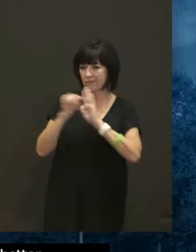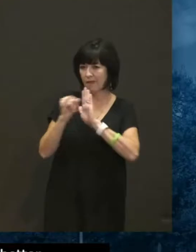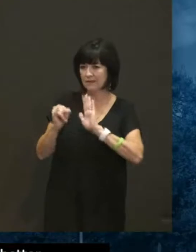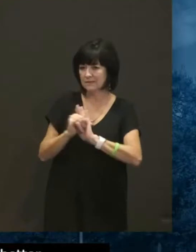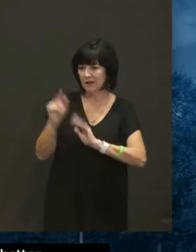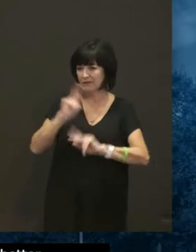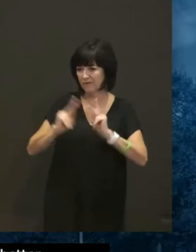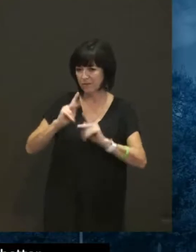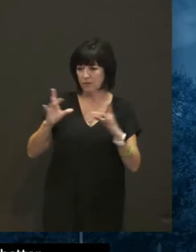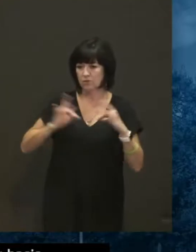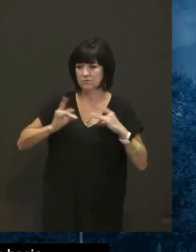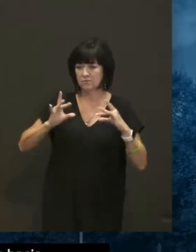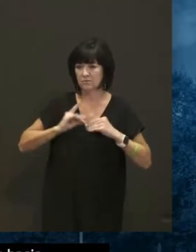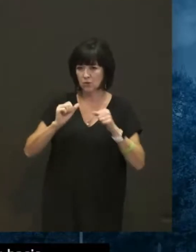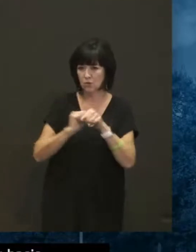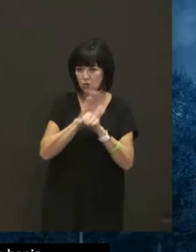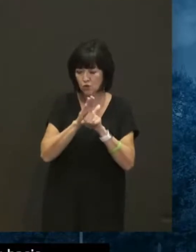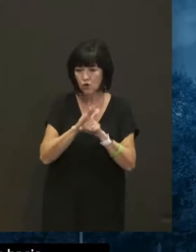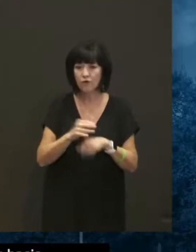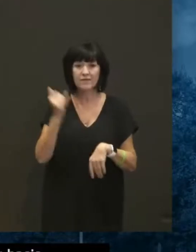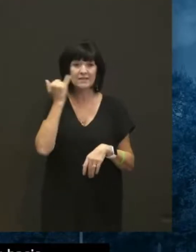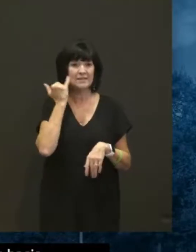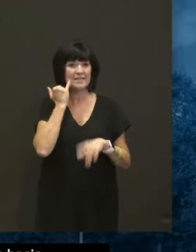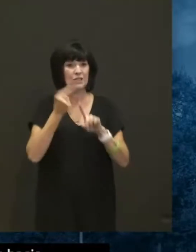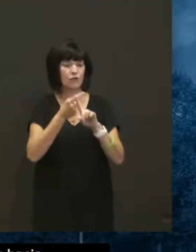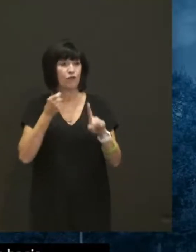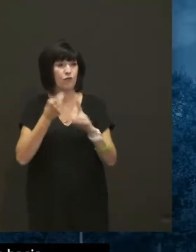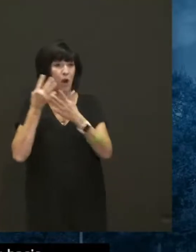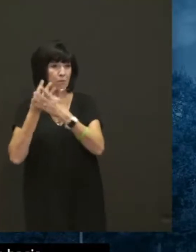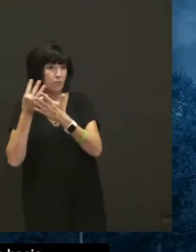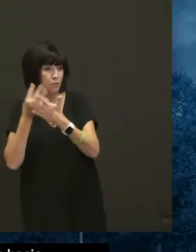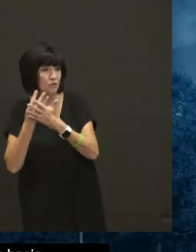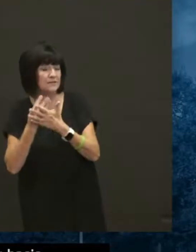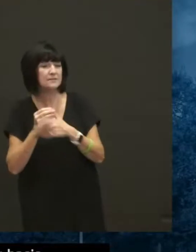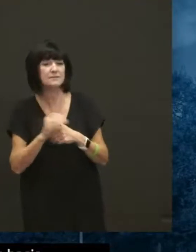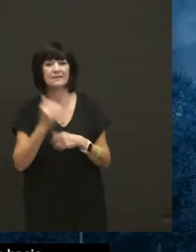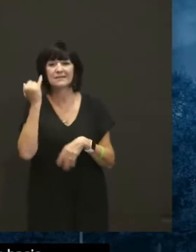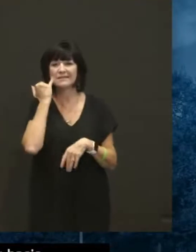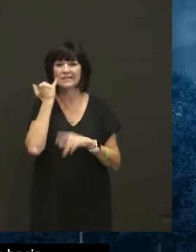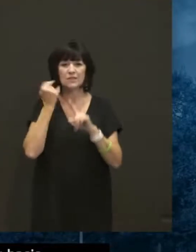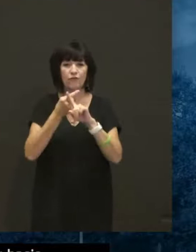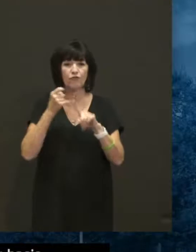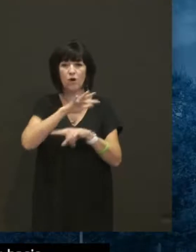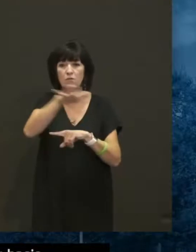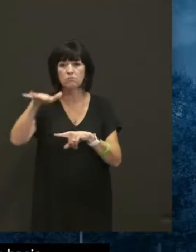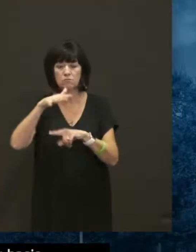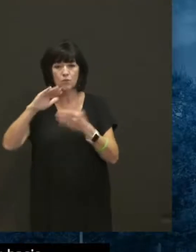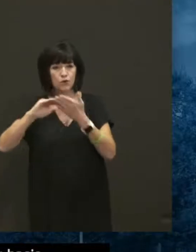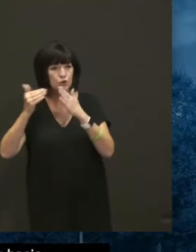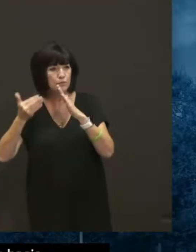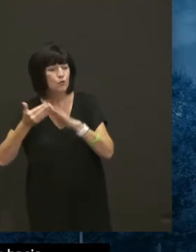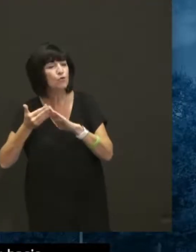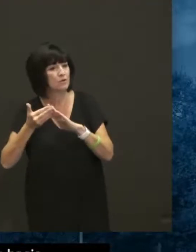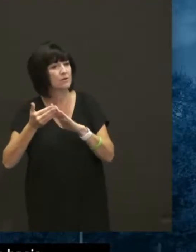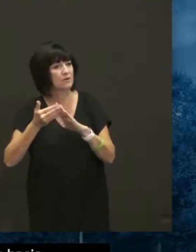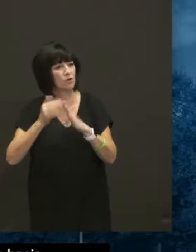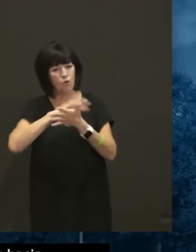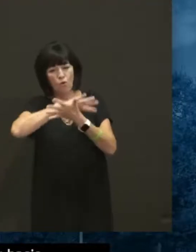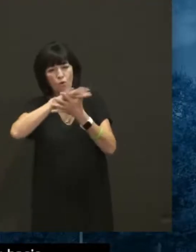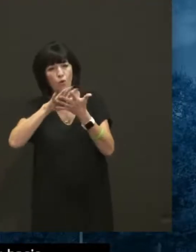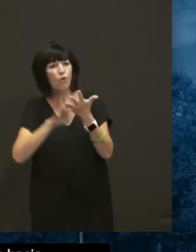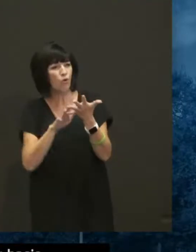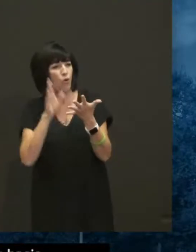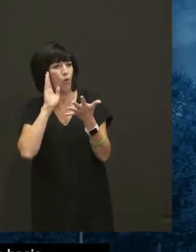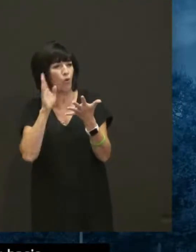cases from nursing homes or from our prisons. I mean, all these factors play into it, and we'll be thoughtful about